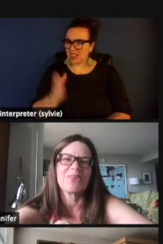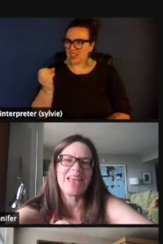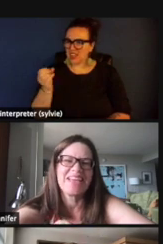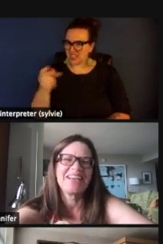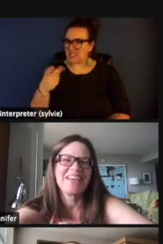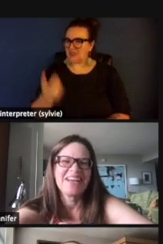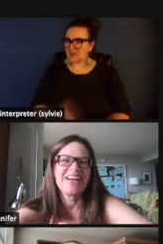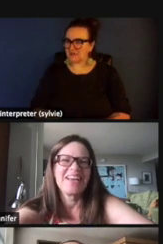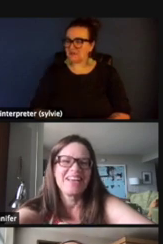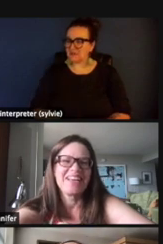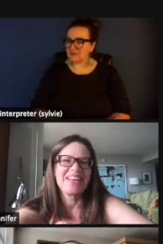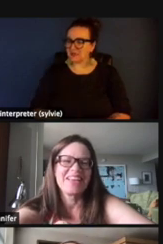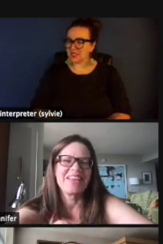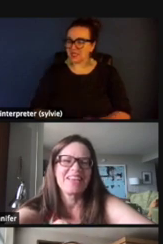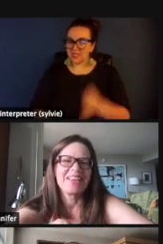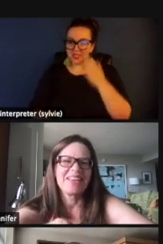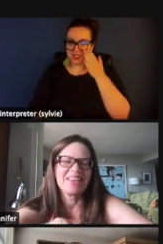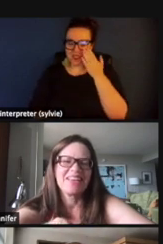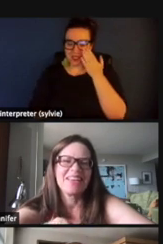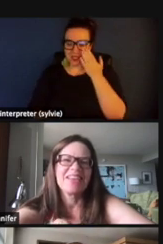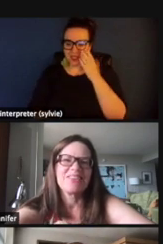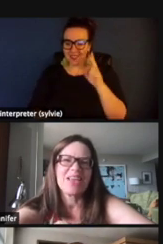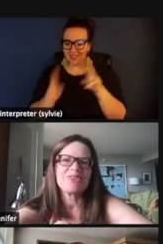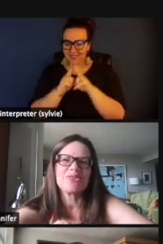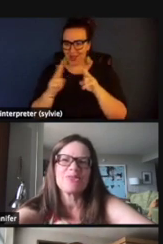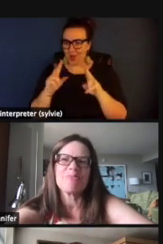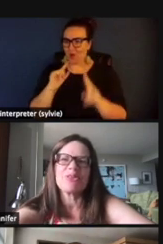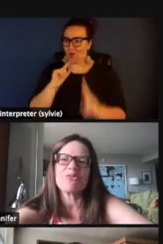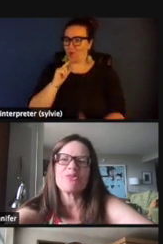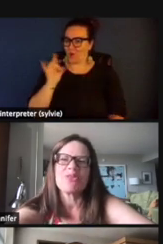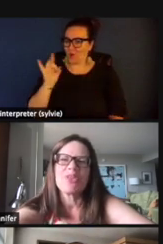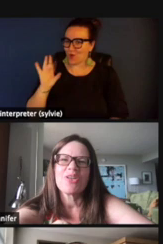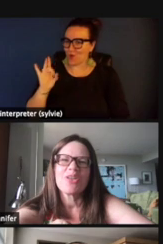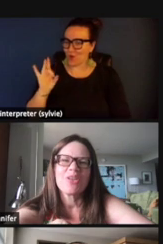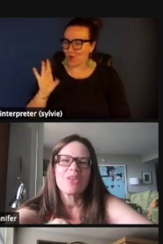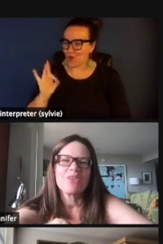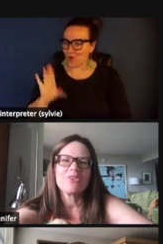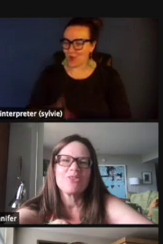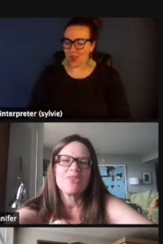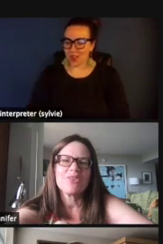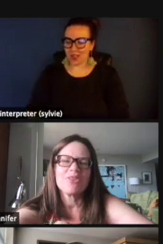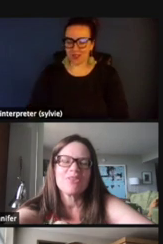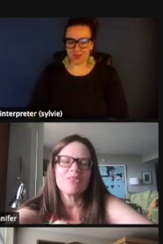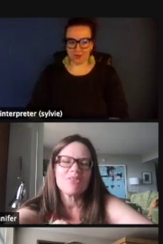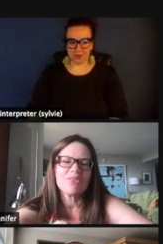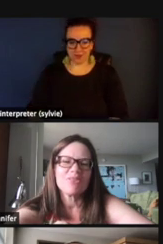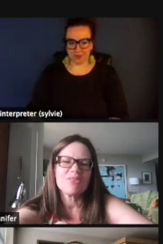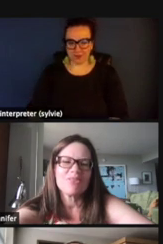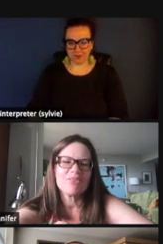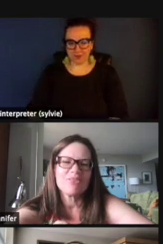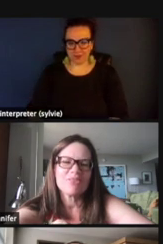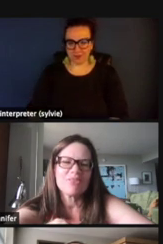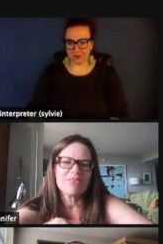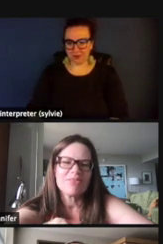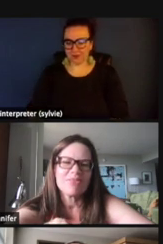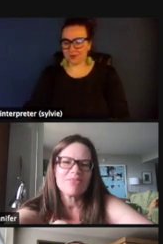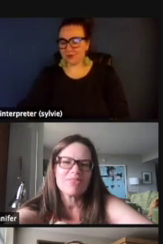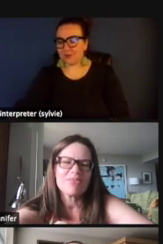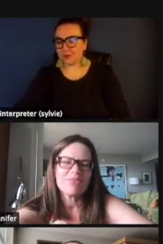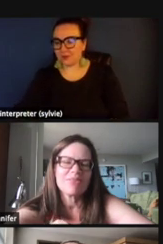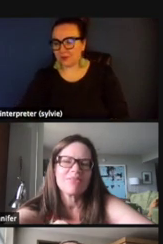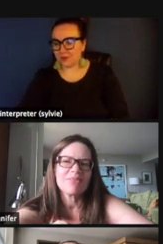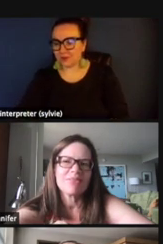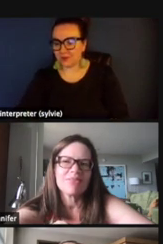It's okay. It's okay? Very intense. Yeah, so, but... I just thought about something about that